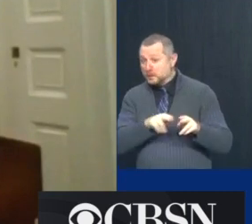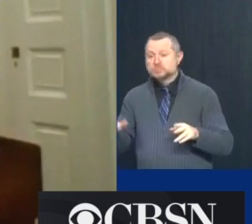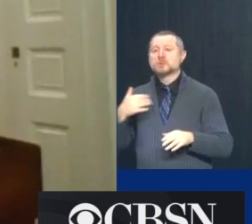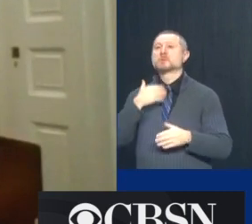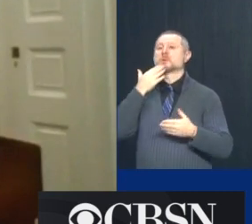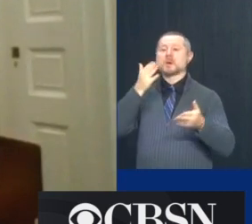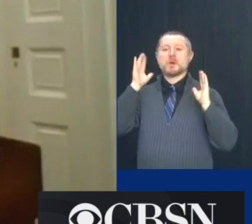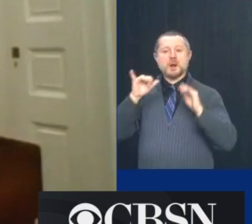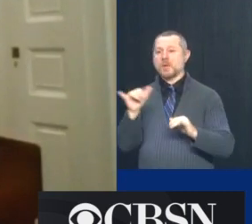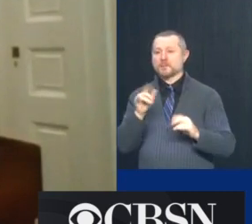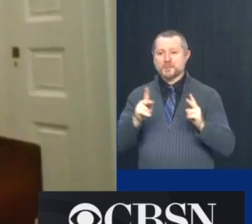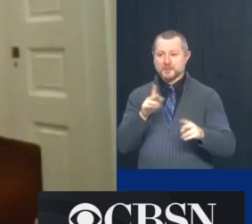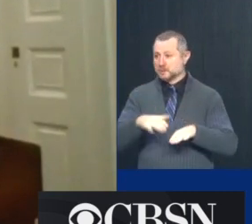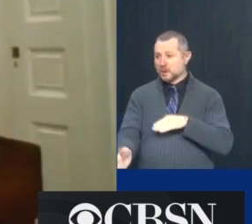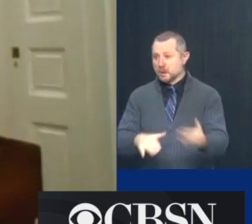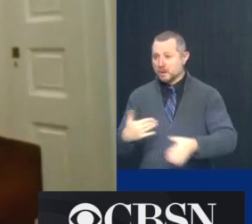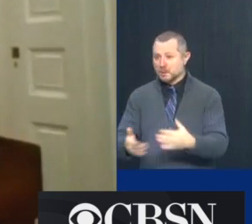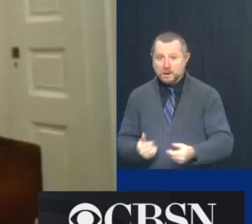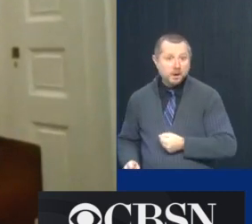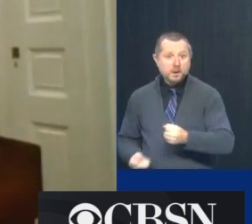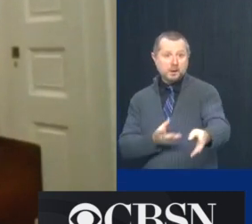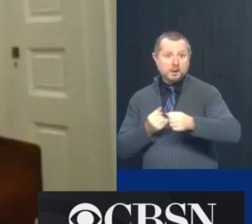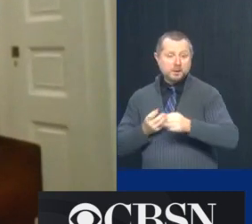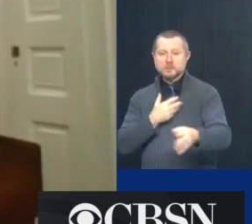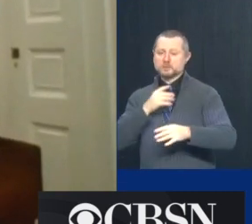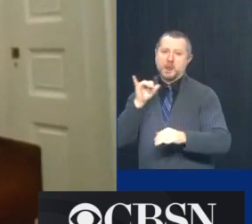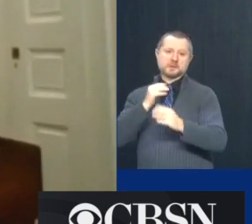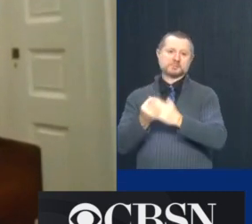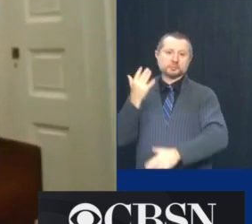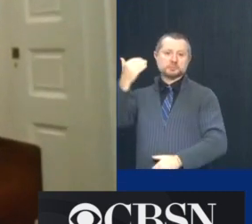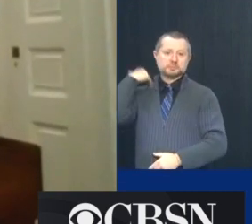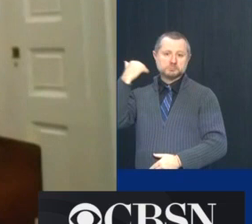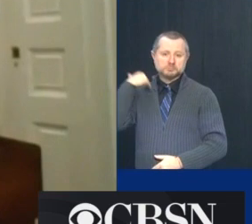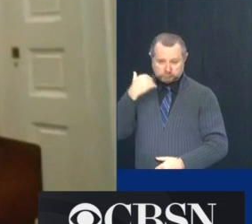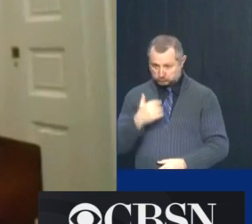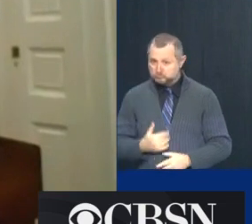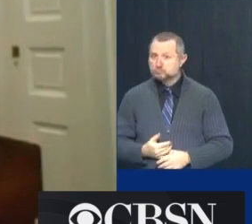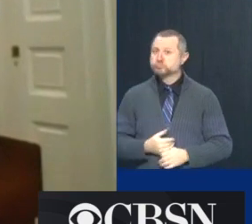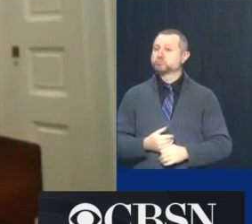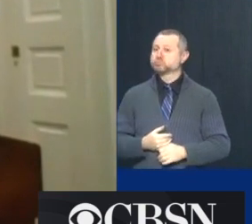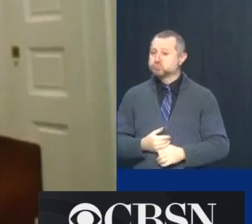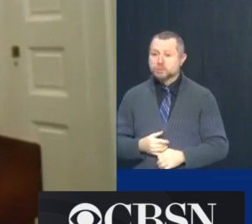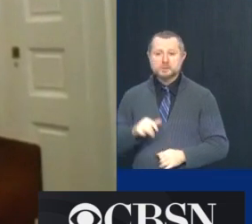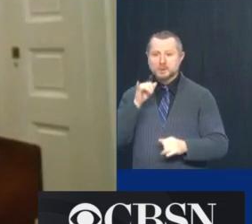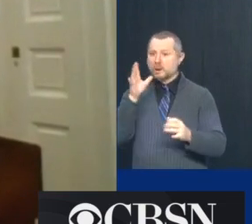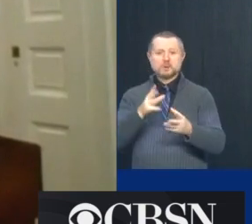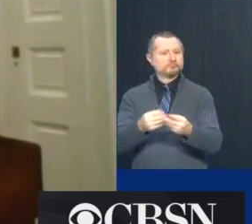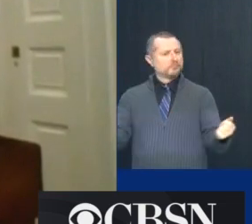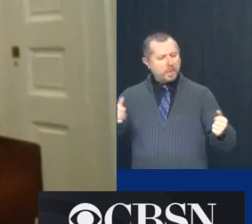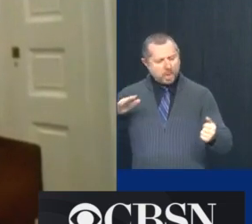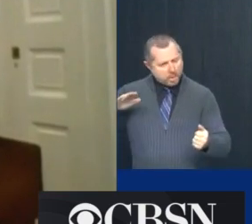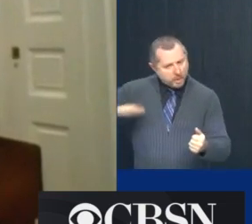people pass away as we did in the spring. We've got a long way to go, and I think you're right to focus us on this whole